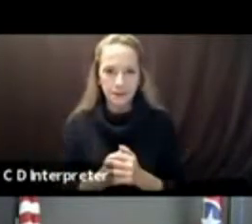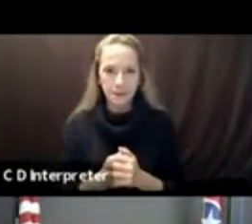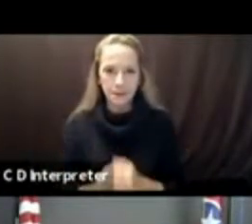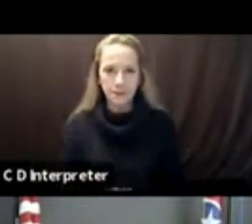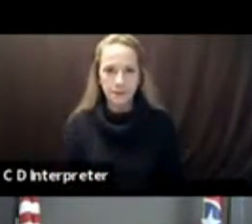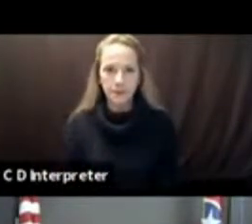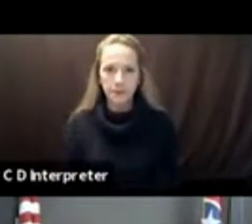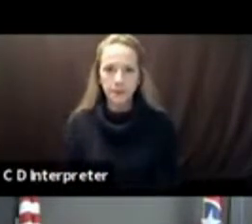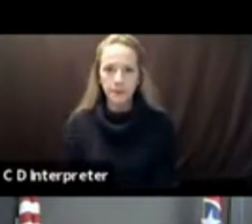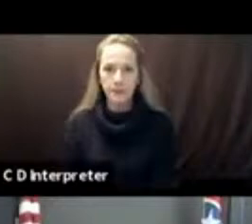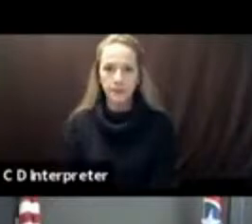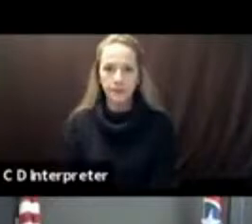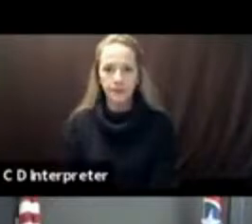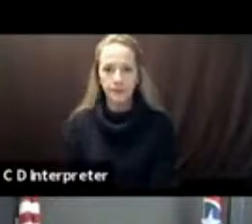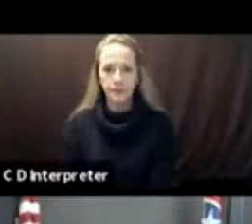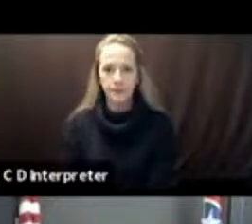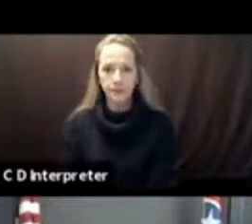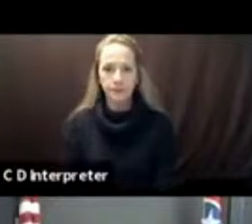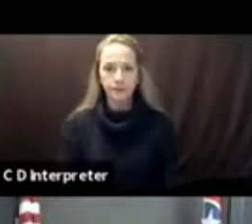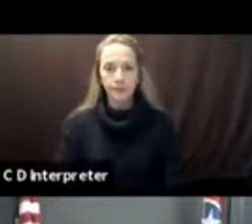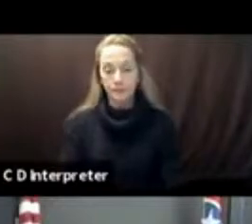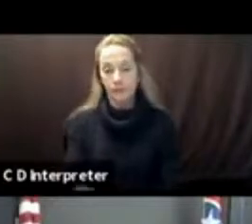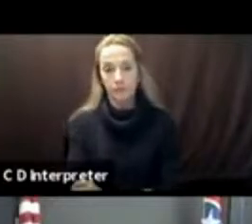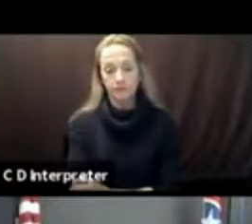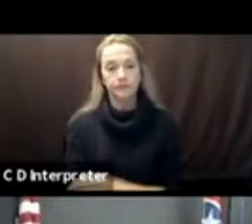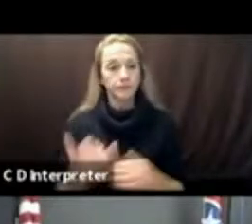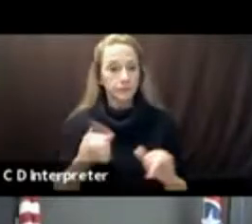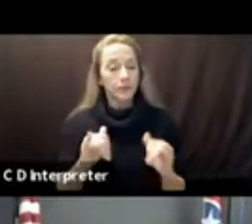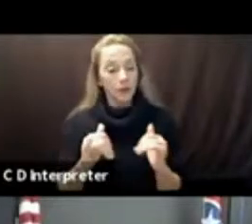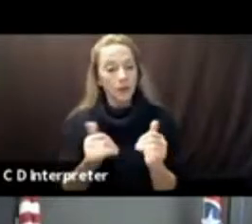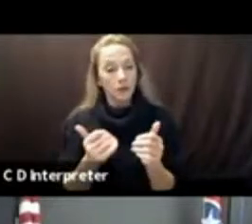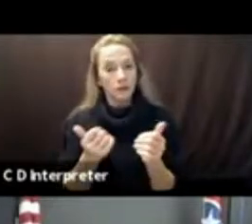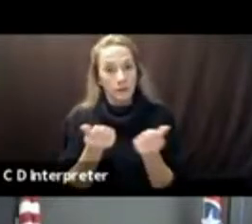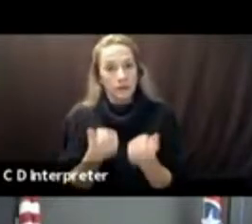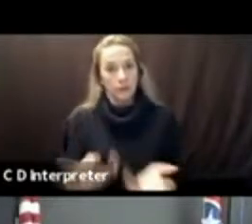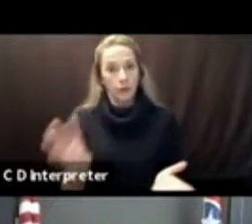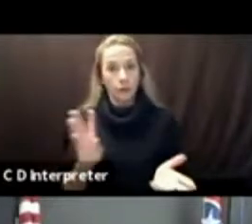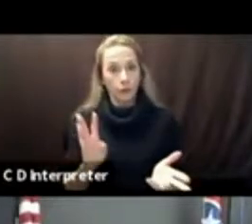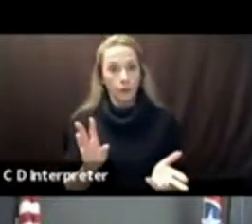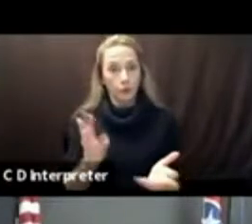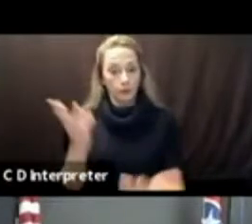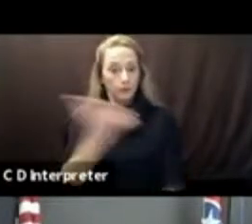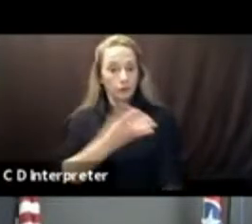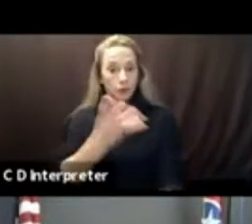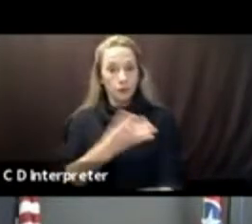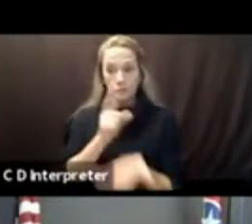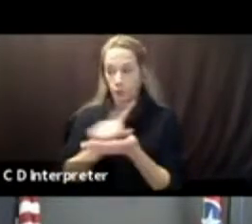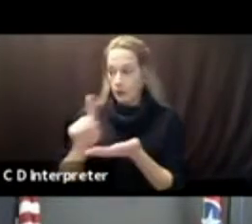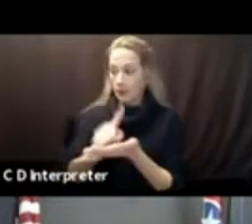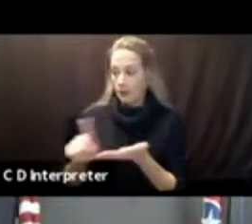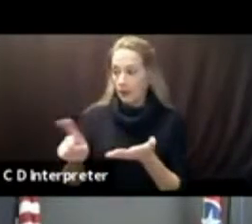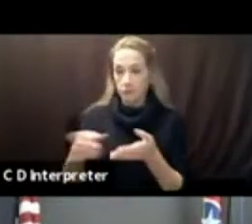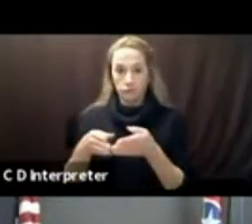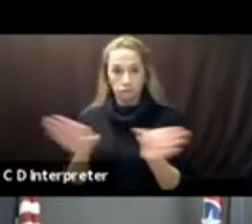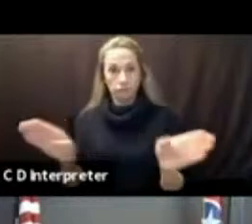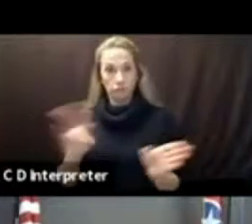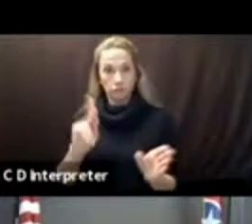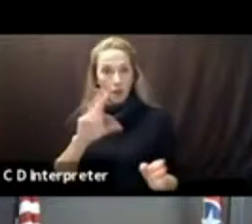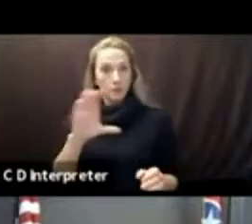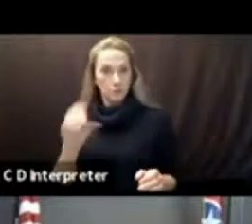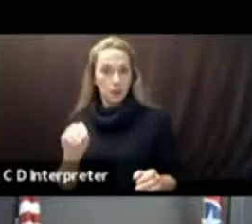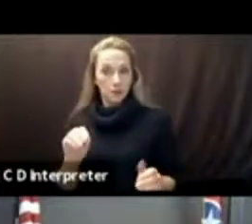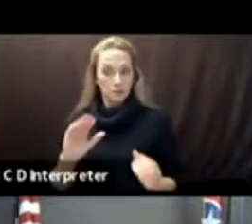But there's quite a few infusions per week across the community, and that could actually be having a